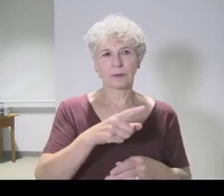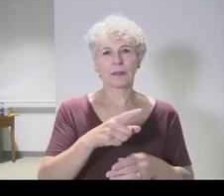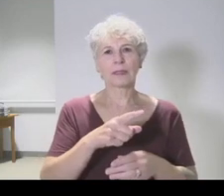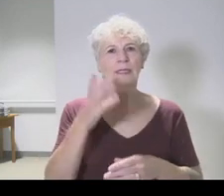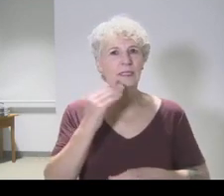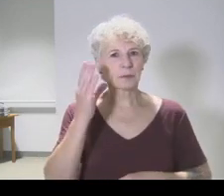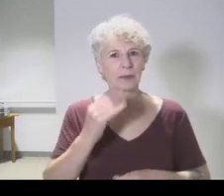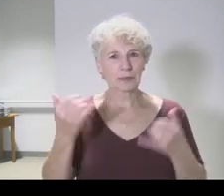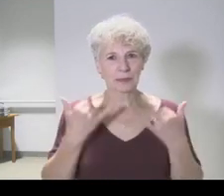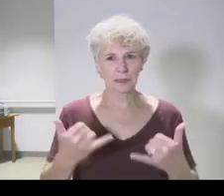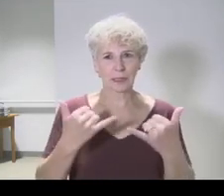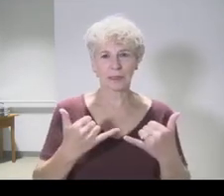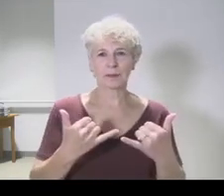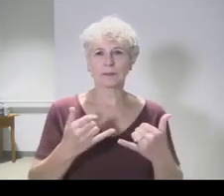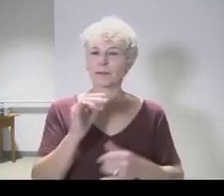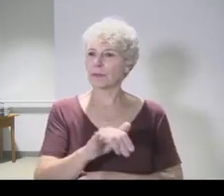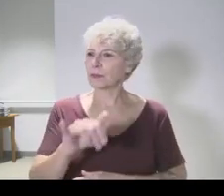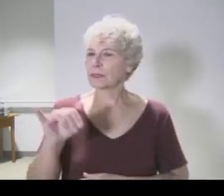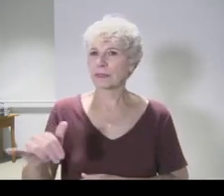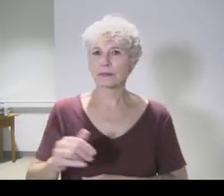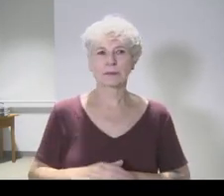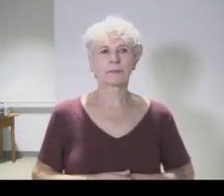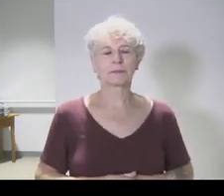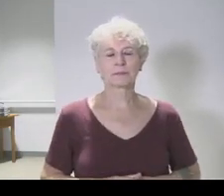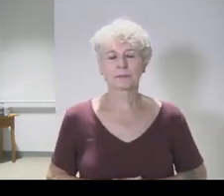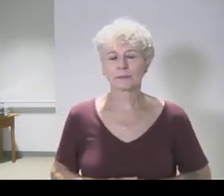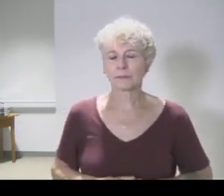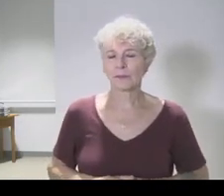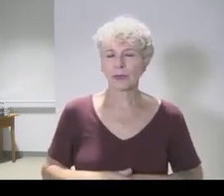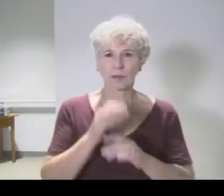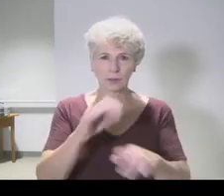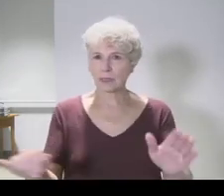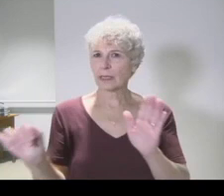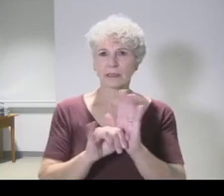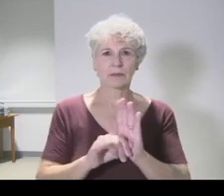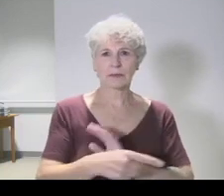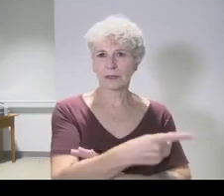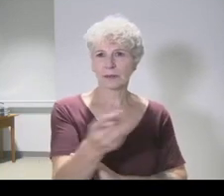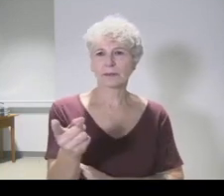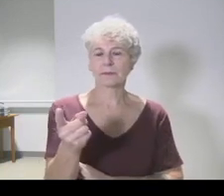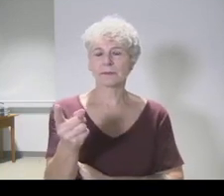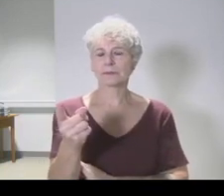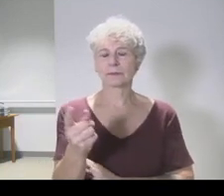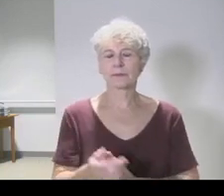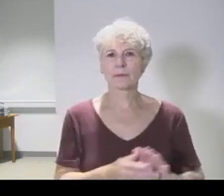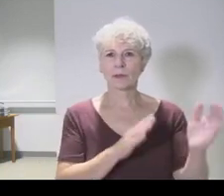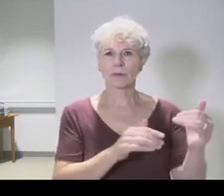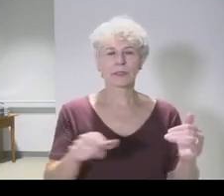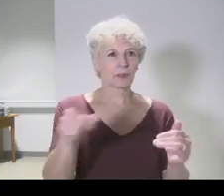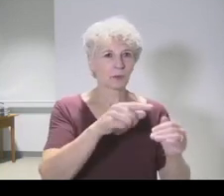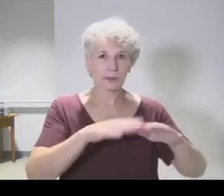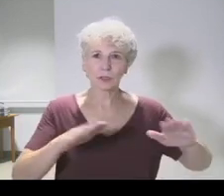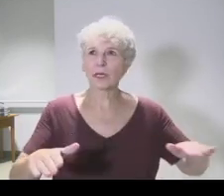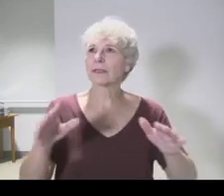today. Those things do not identify you. Hopefully you are a child of the